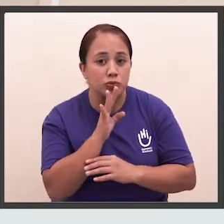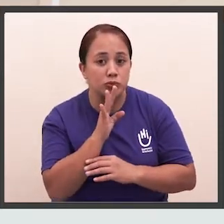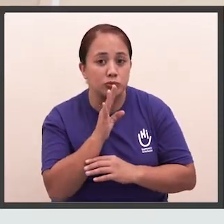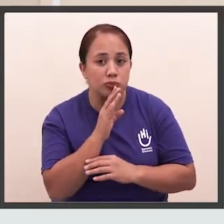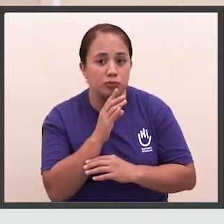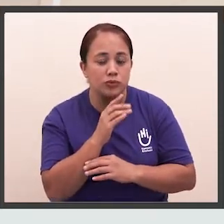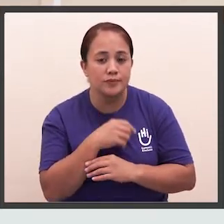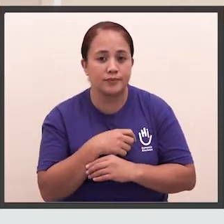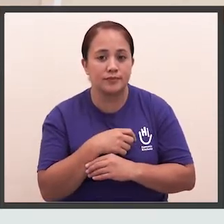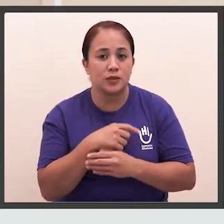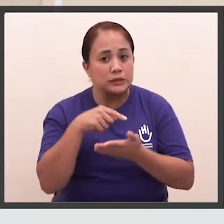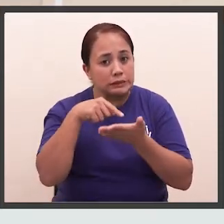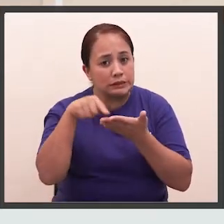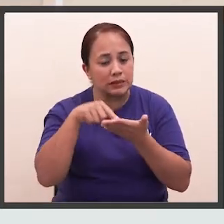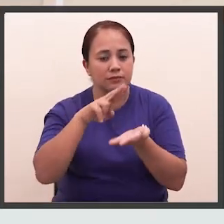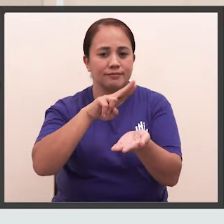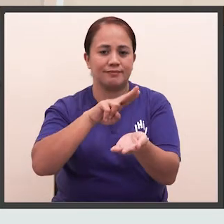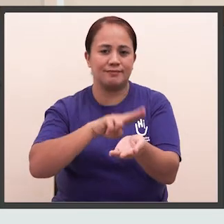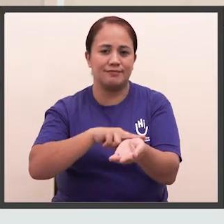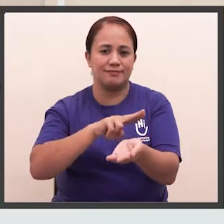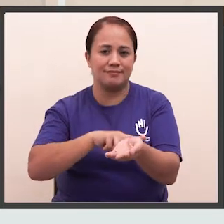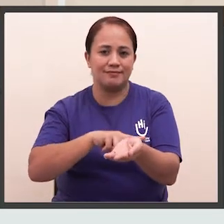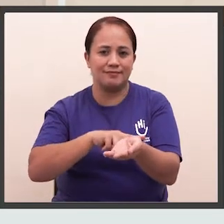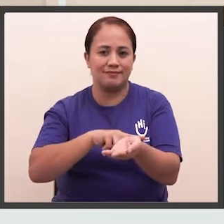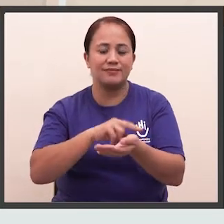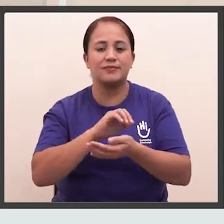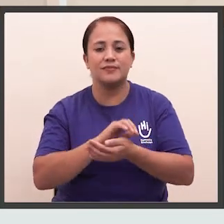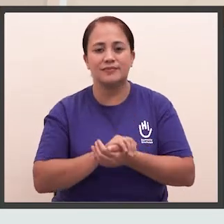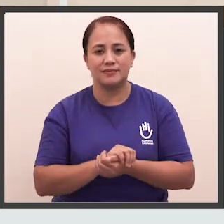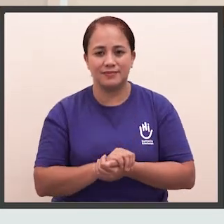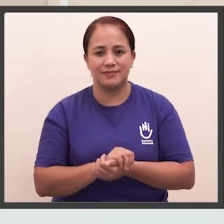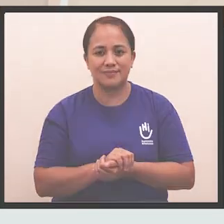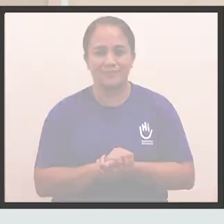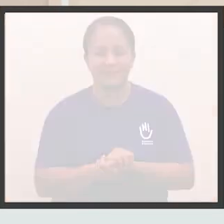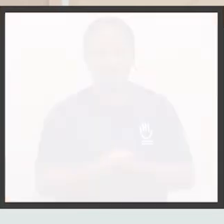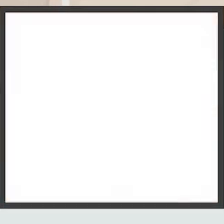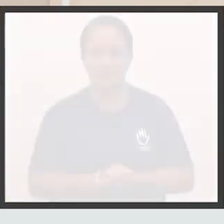talking, and by checking for the pulse.